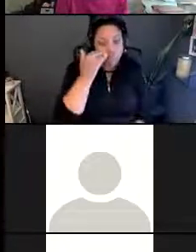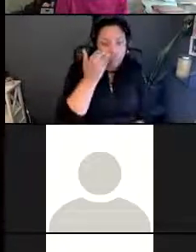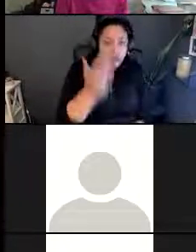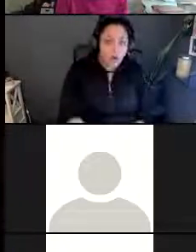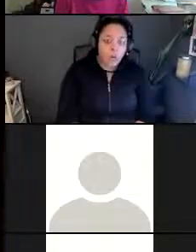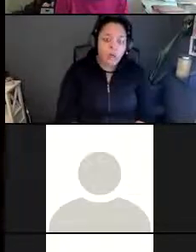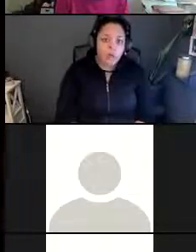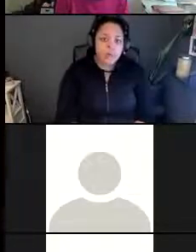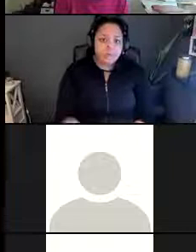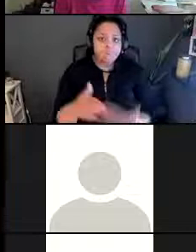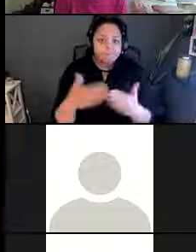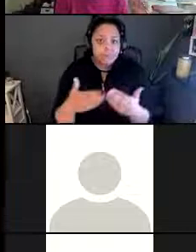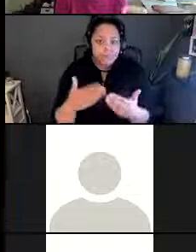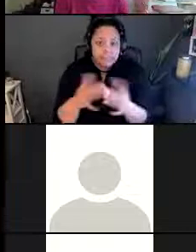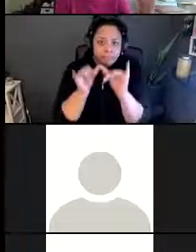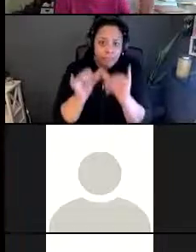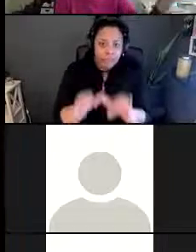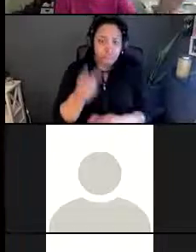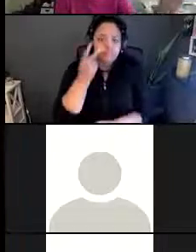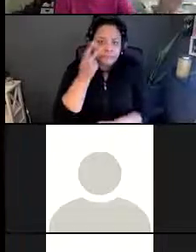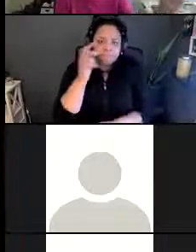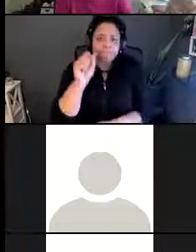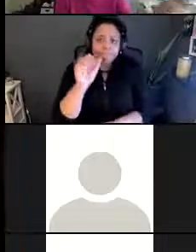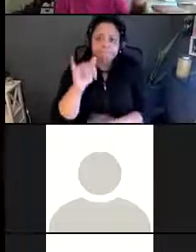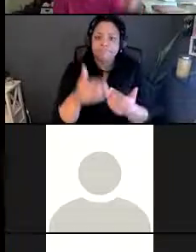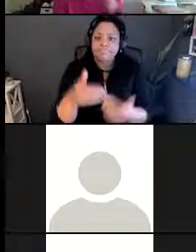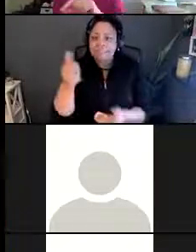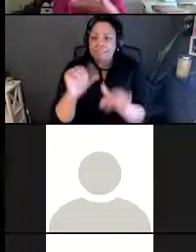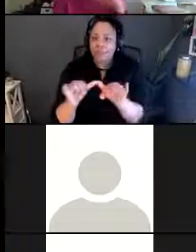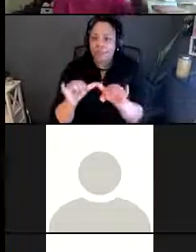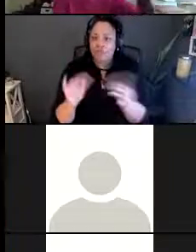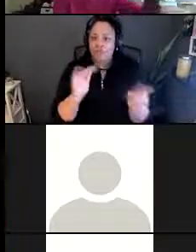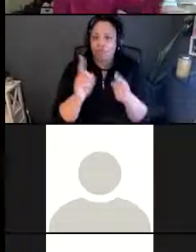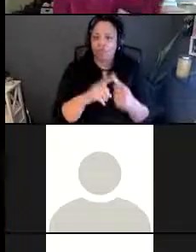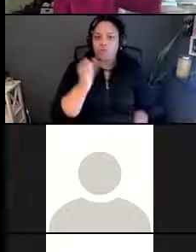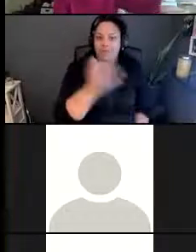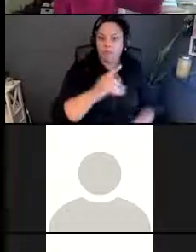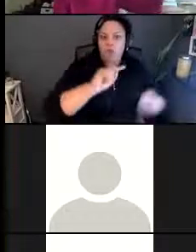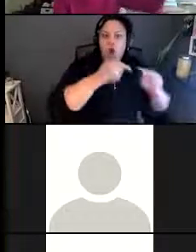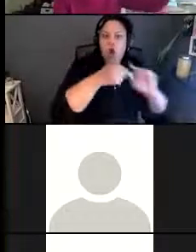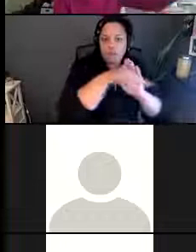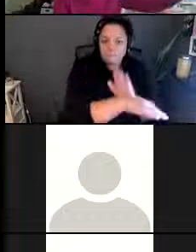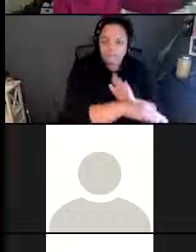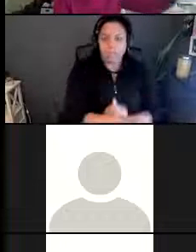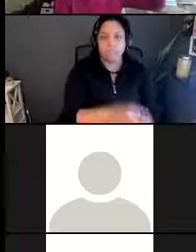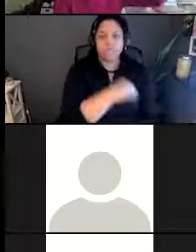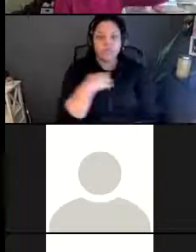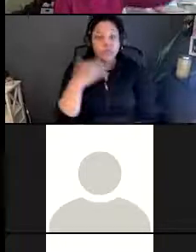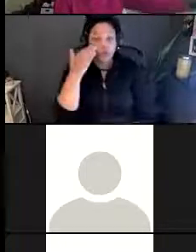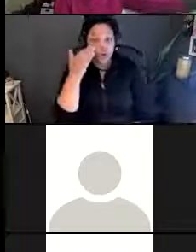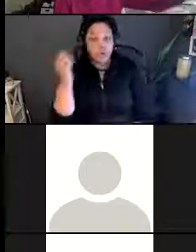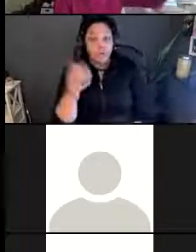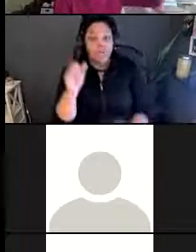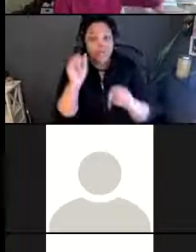been pretty easy to measure that. That's the easier thing to measure than gambling harm. So we know a whole lot more about how